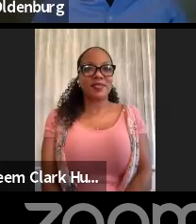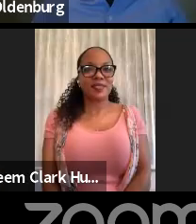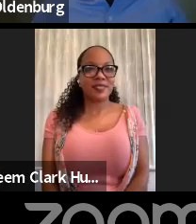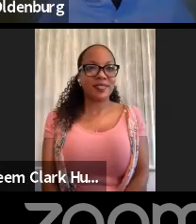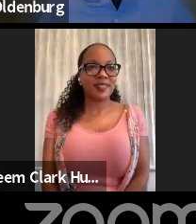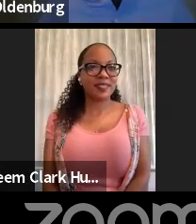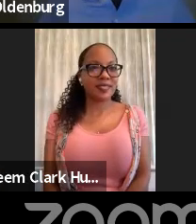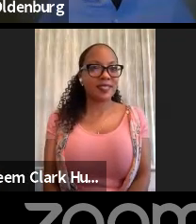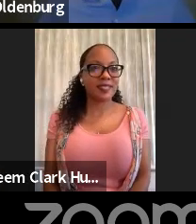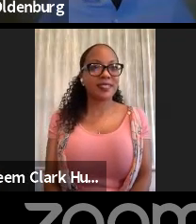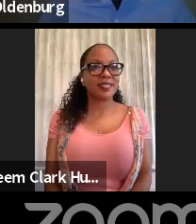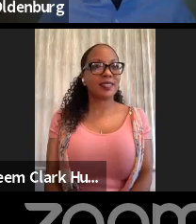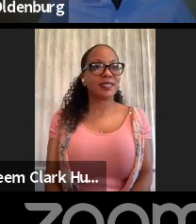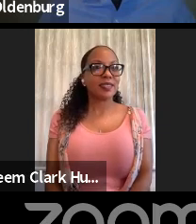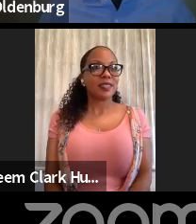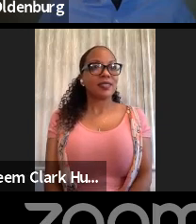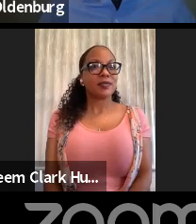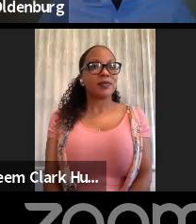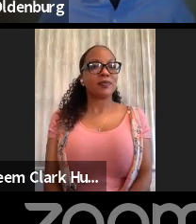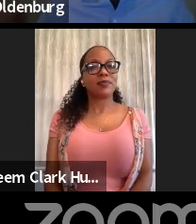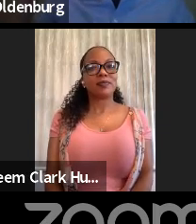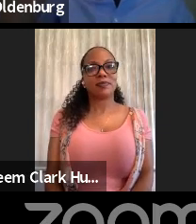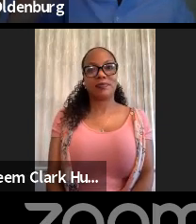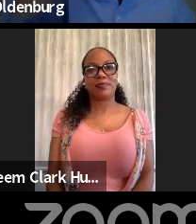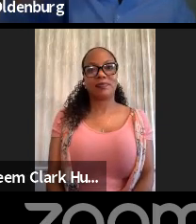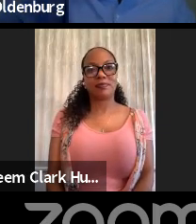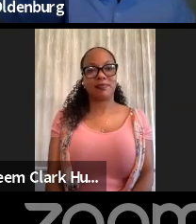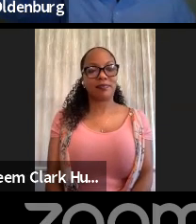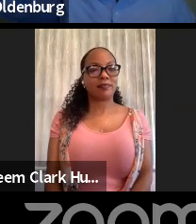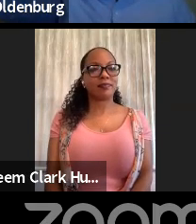3. Alderman from the 10th.